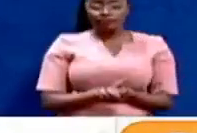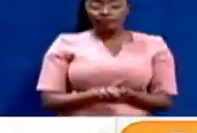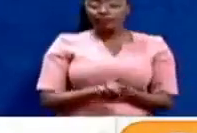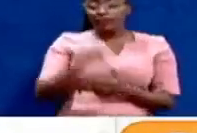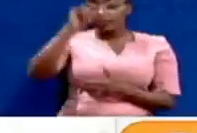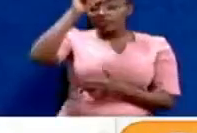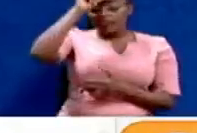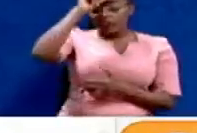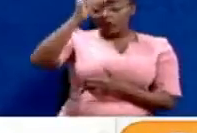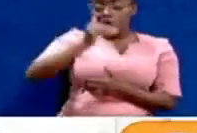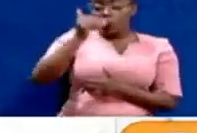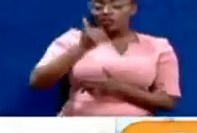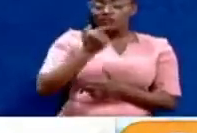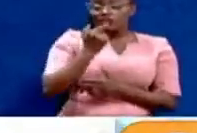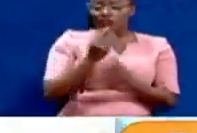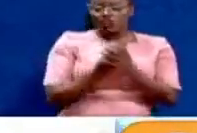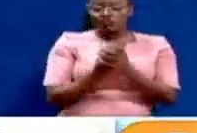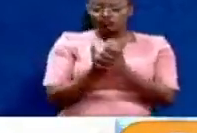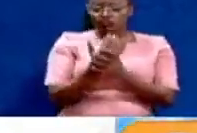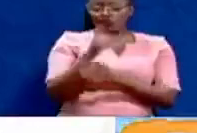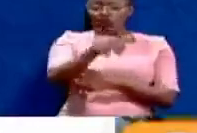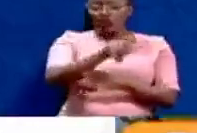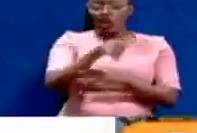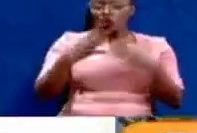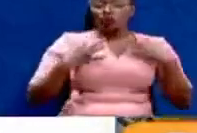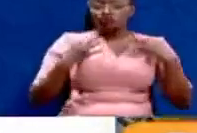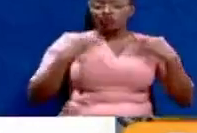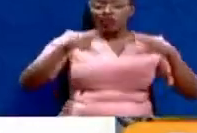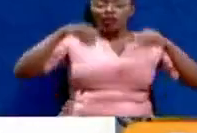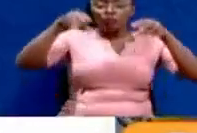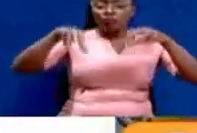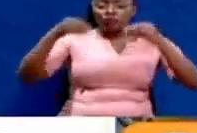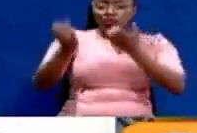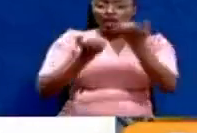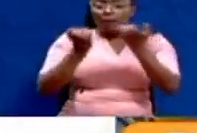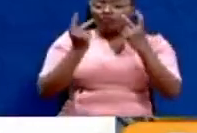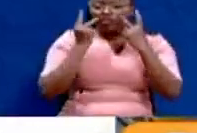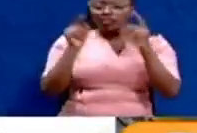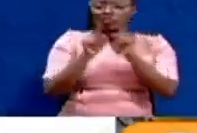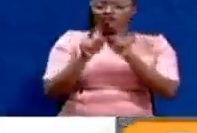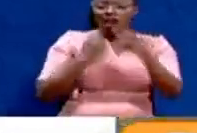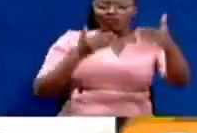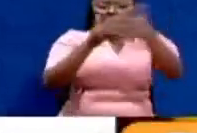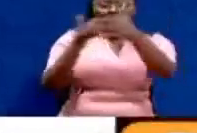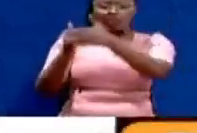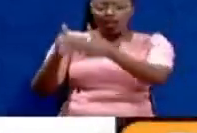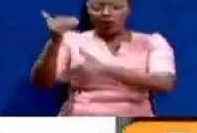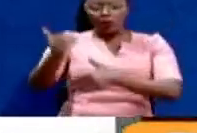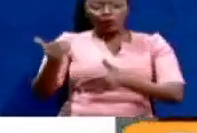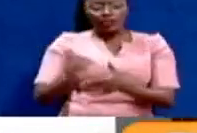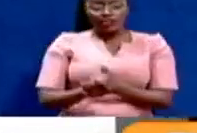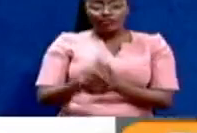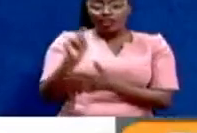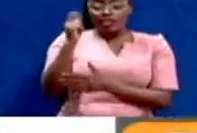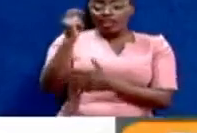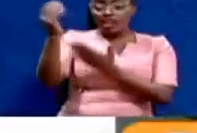While the government has always rooted for the growth of the local textile industry, the mitumba traders have been seen as its Achilles heel.